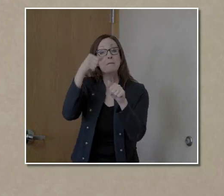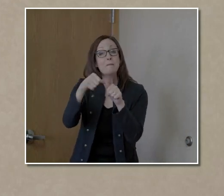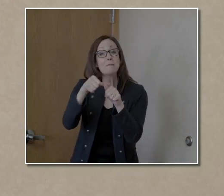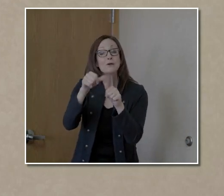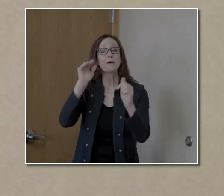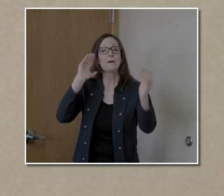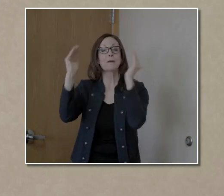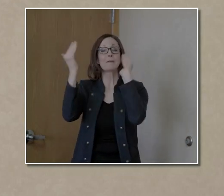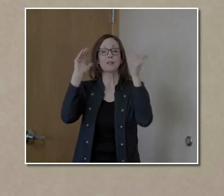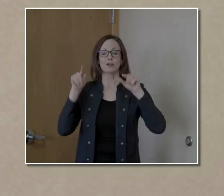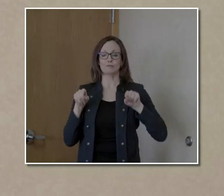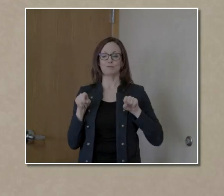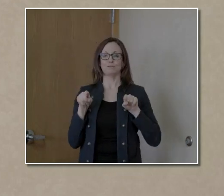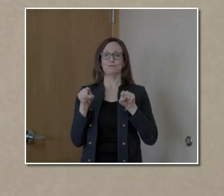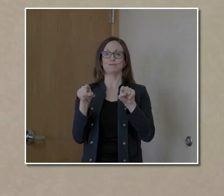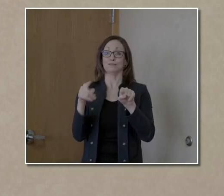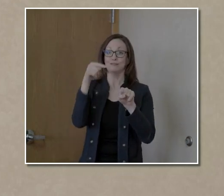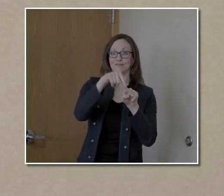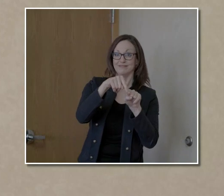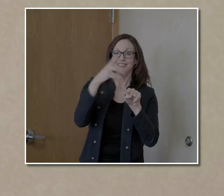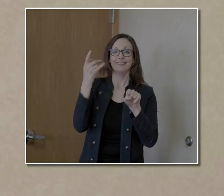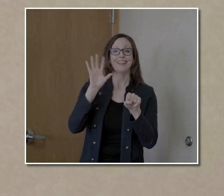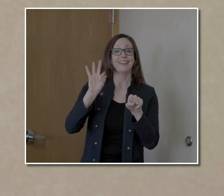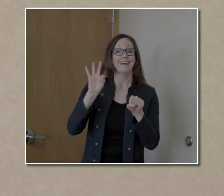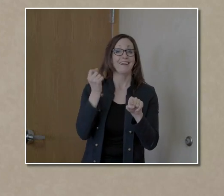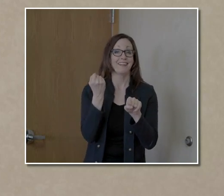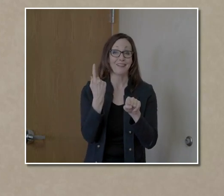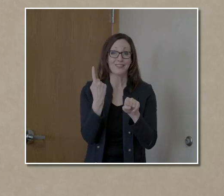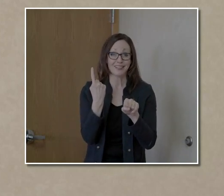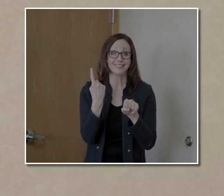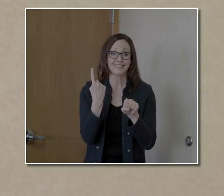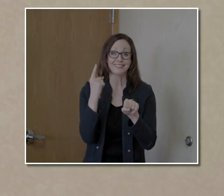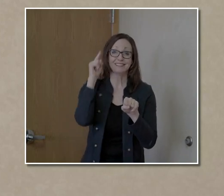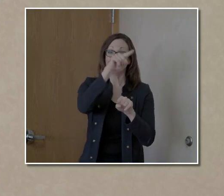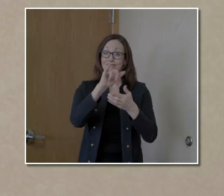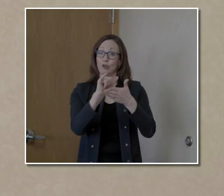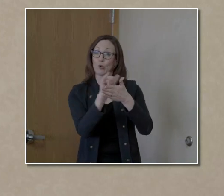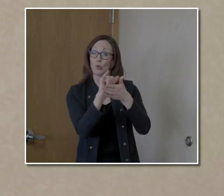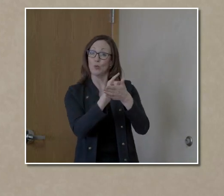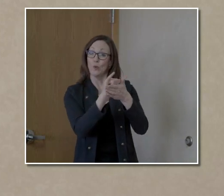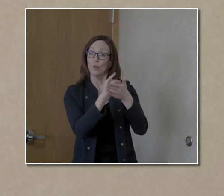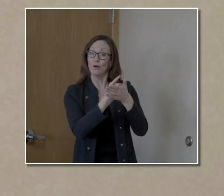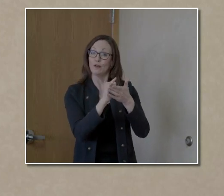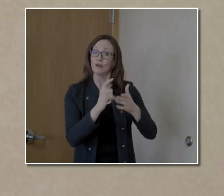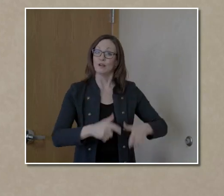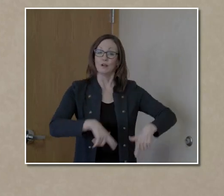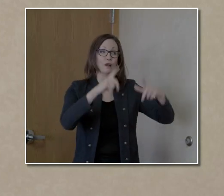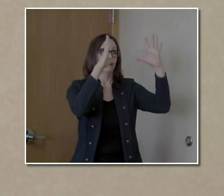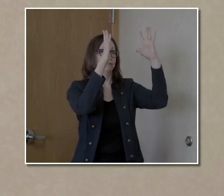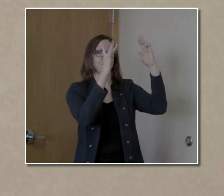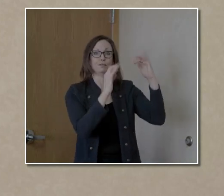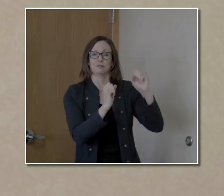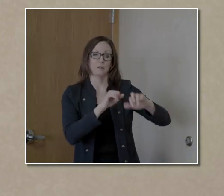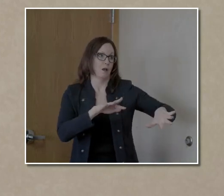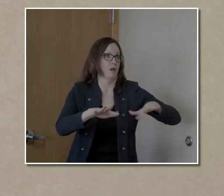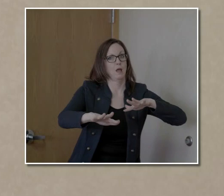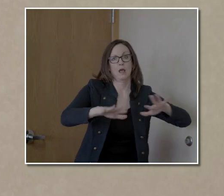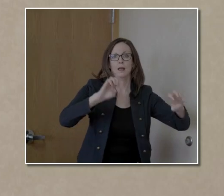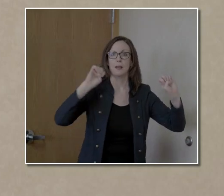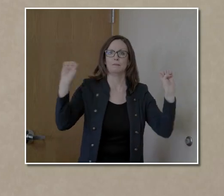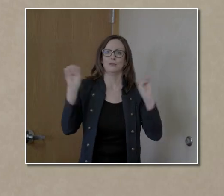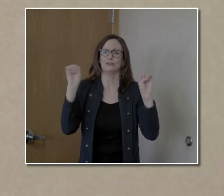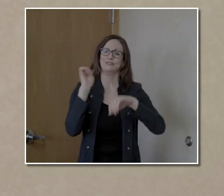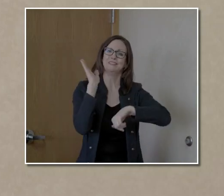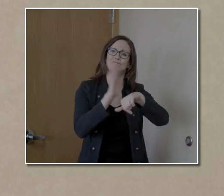because of events where I can get out with the media and talk about what the National Guard is doing to help right here in our